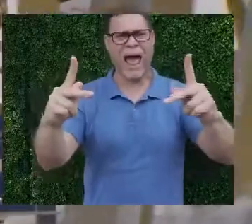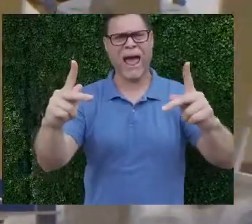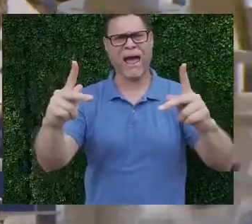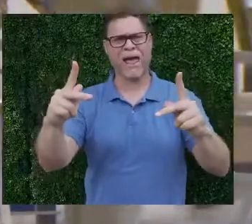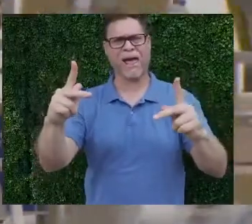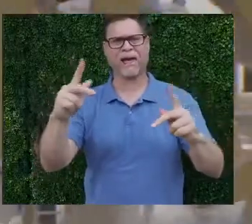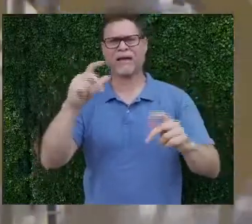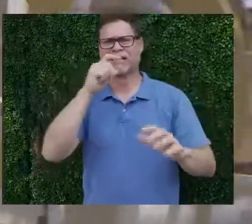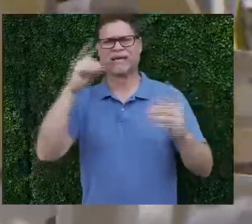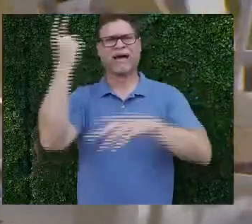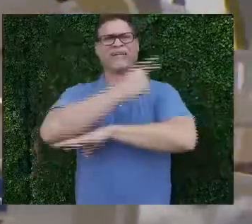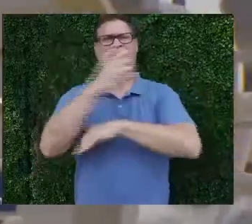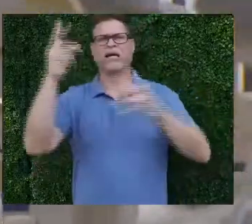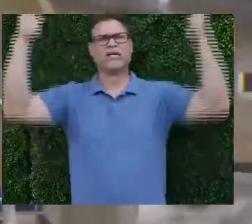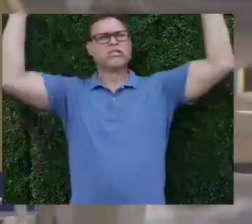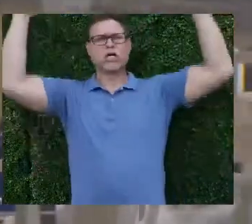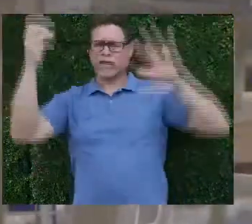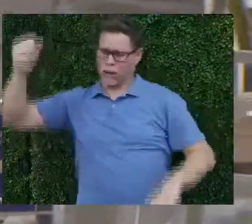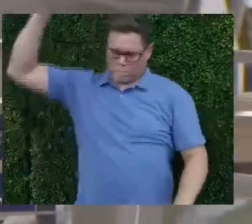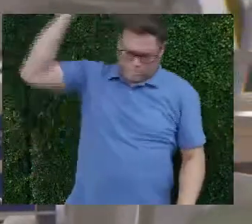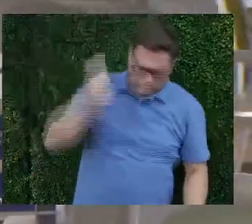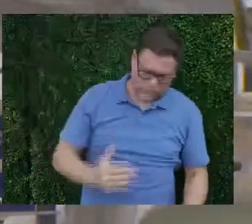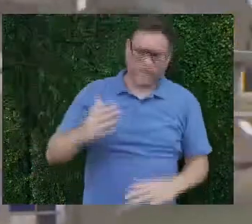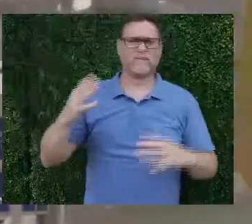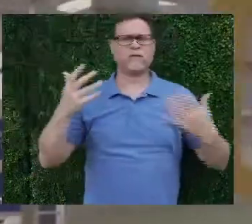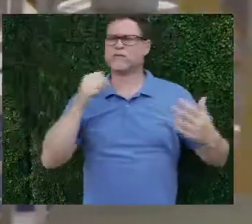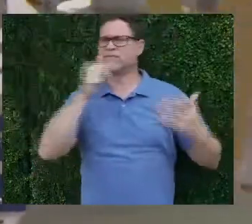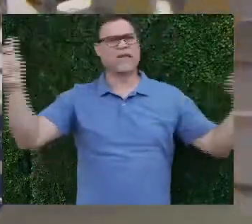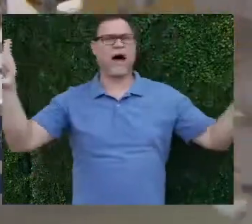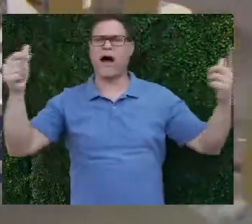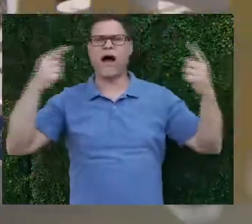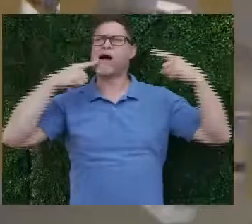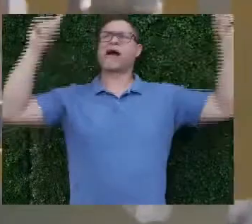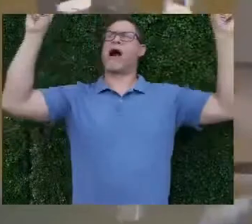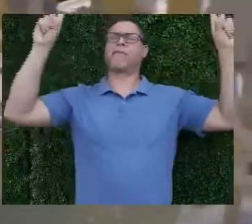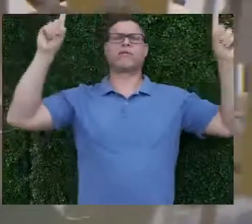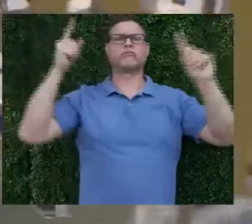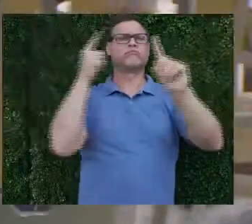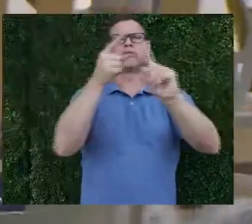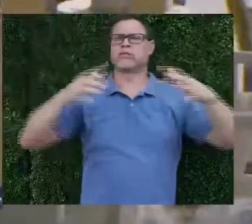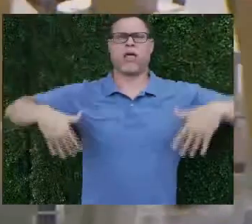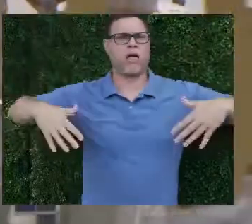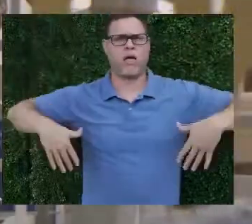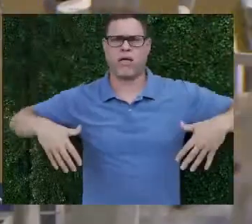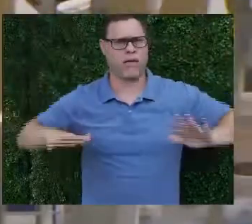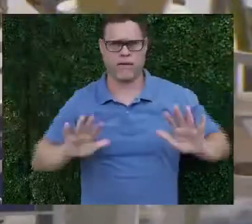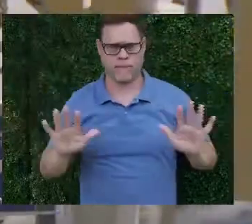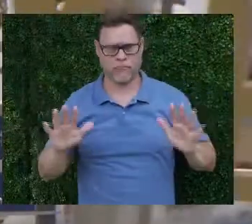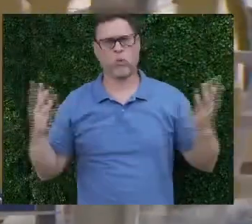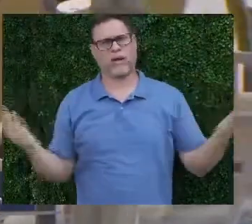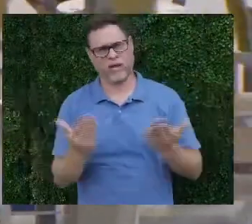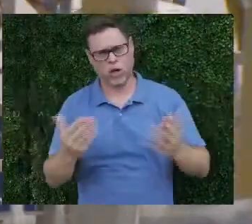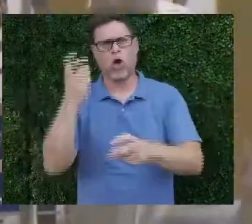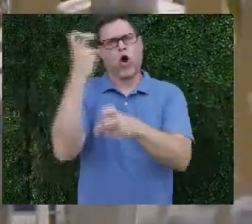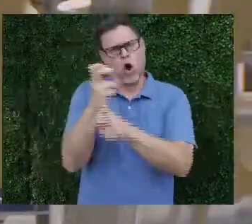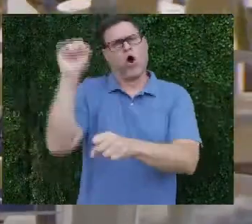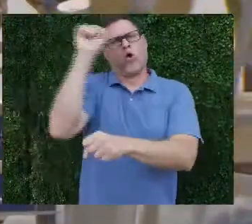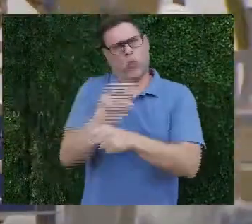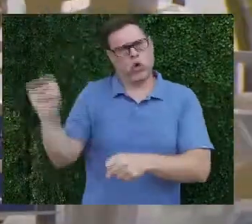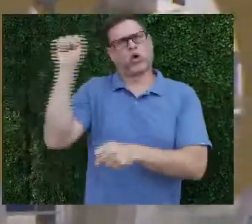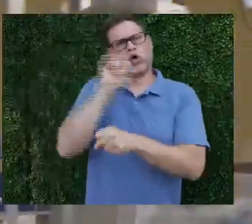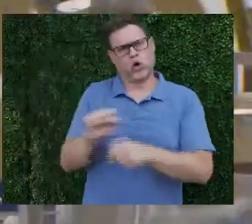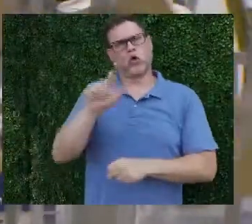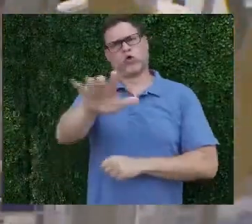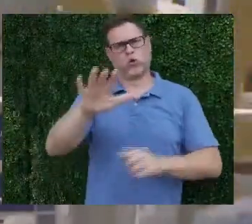to spike the football. This is not a day where we announce mission accomplished. Quite the contrary. We are here because of your hard work. We're here because of